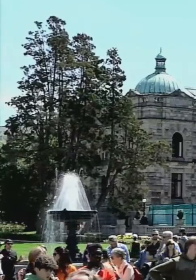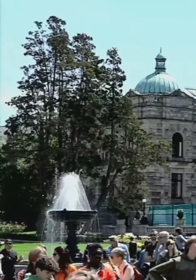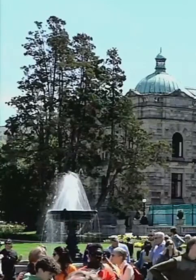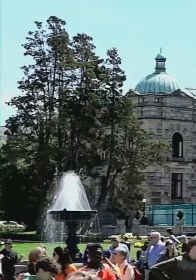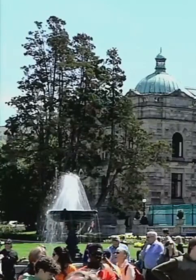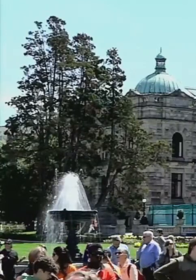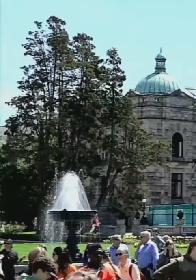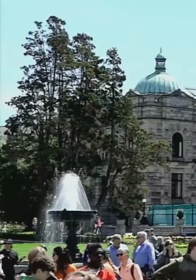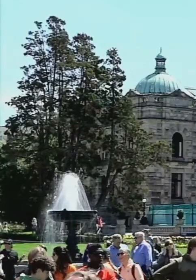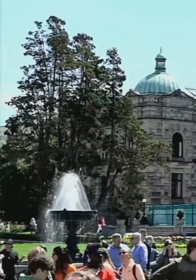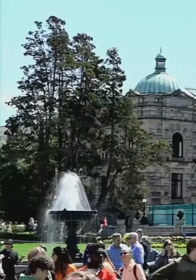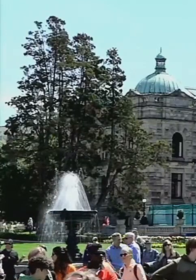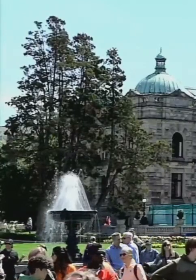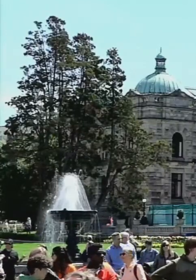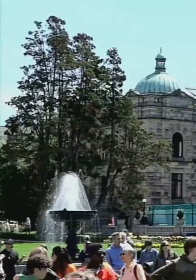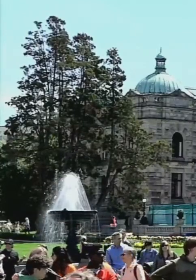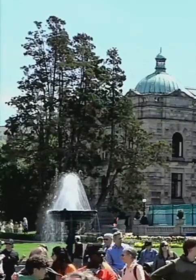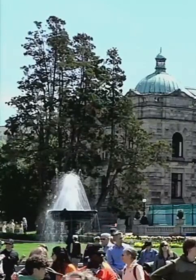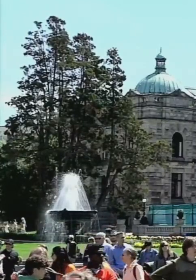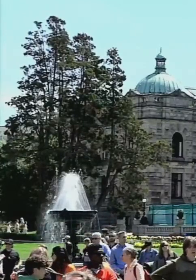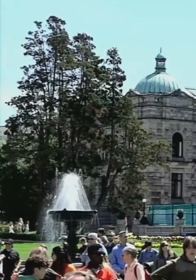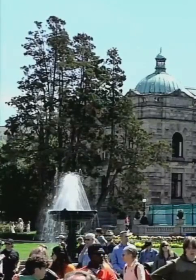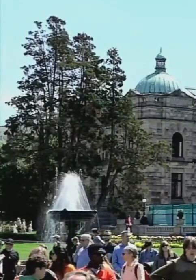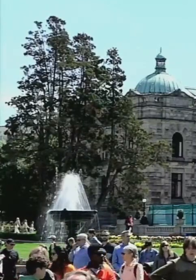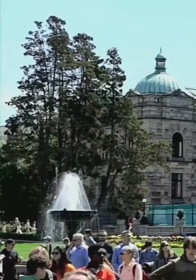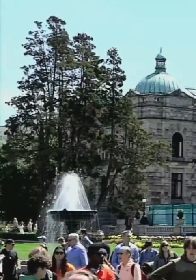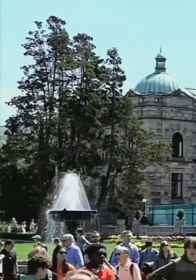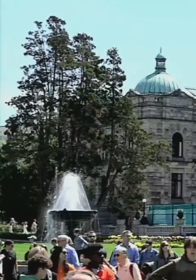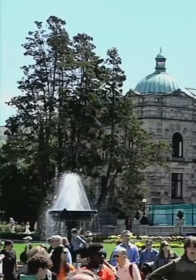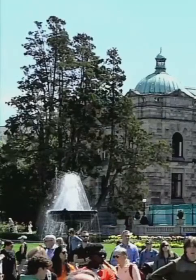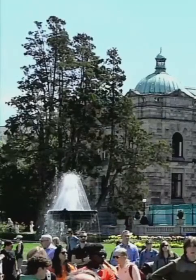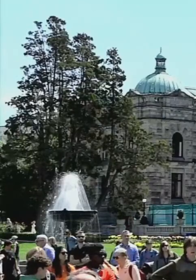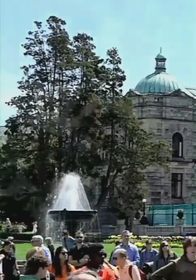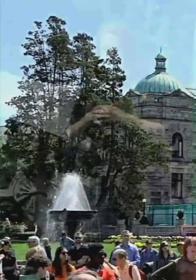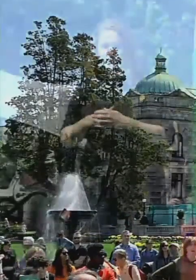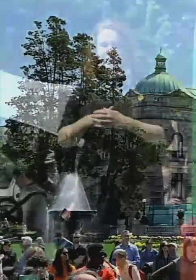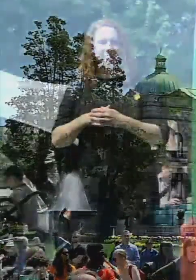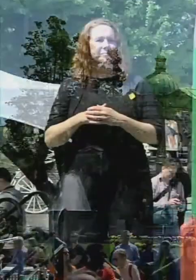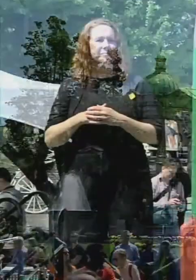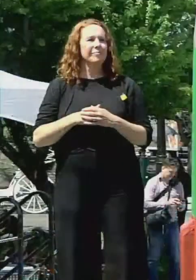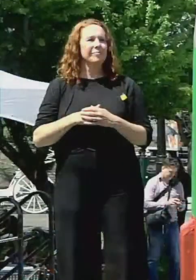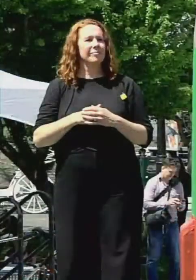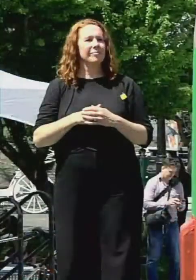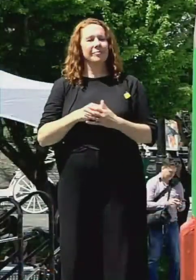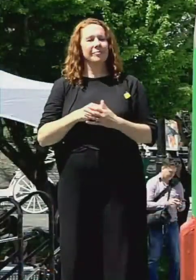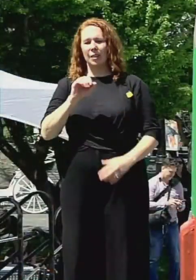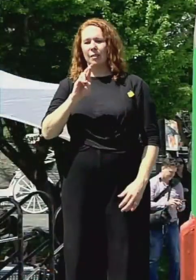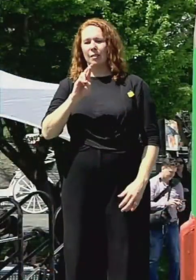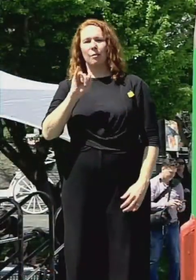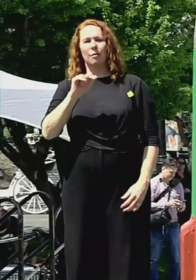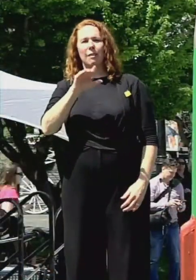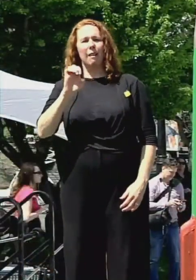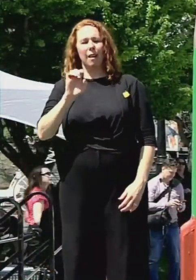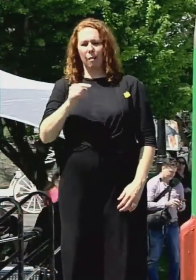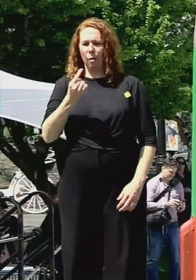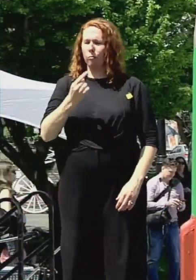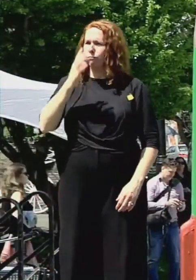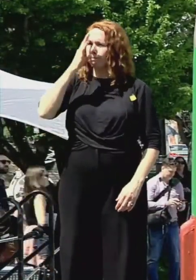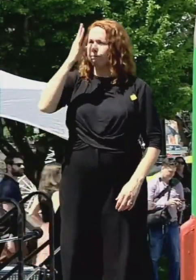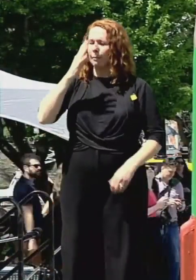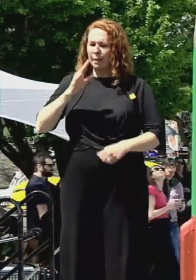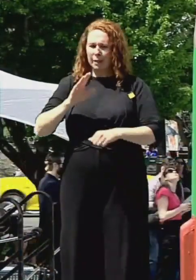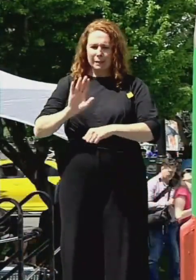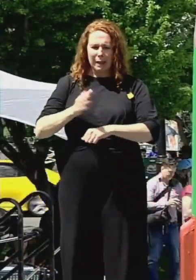been doing for so long, as Lorelei had said. So long, just started off just her, grew into this. They've